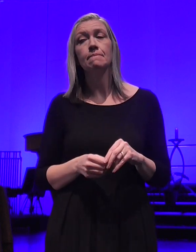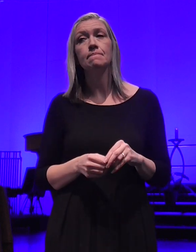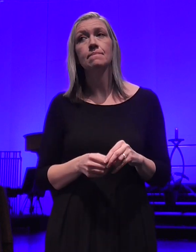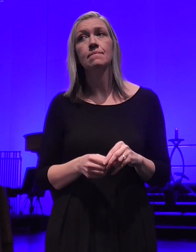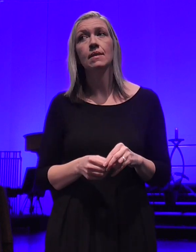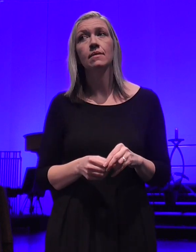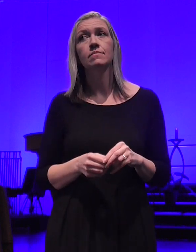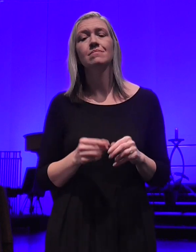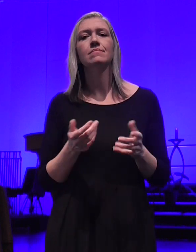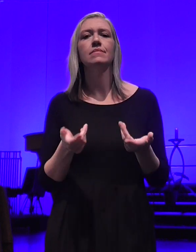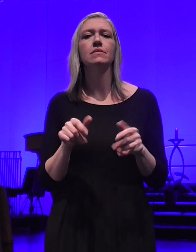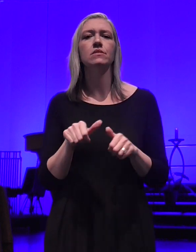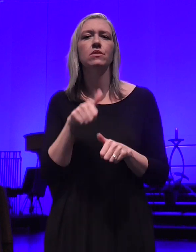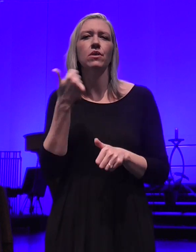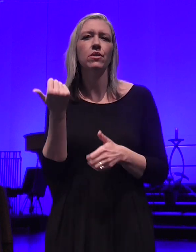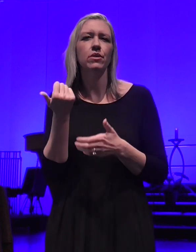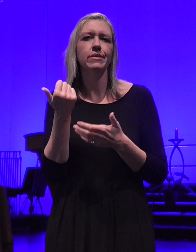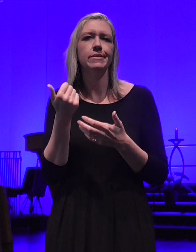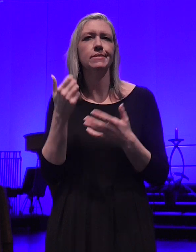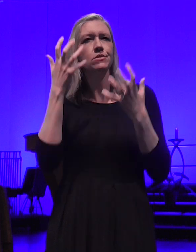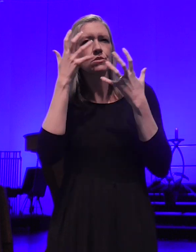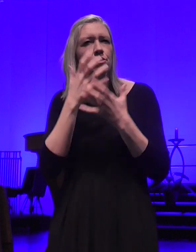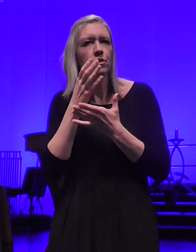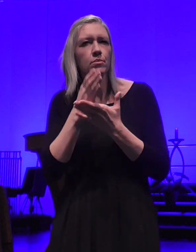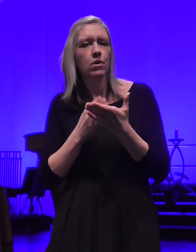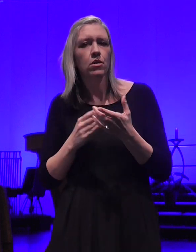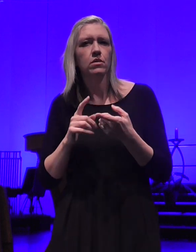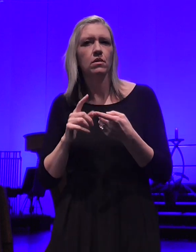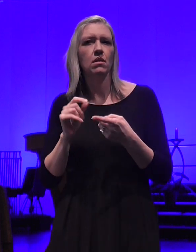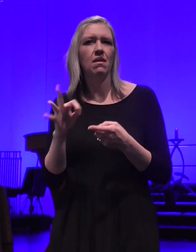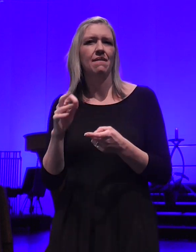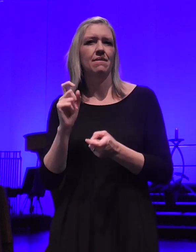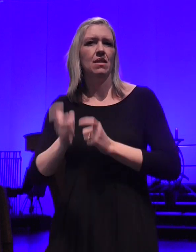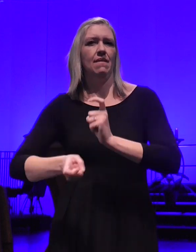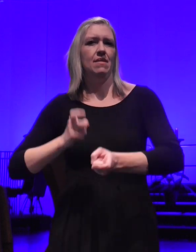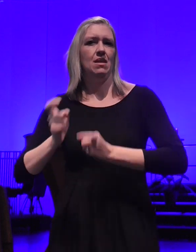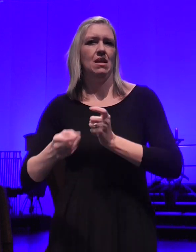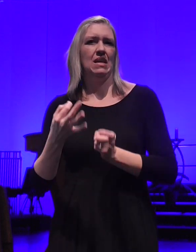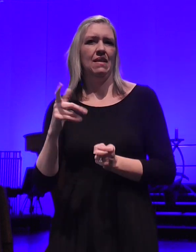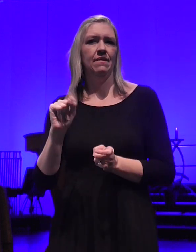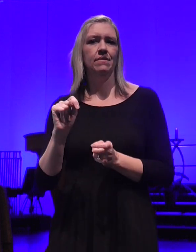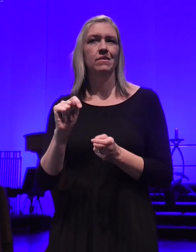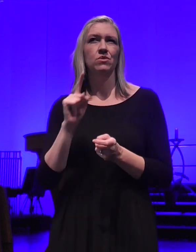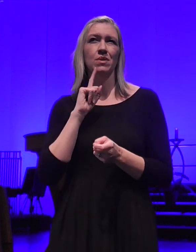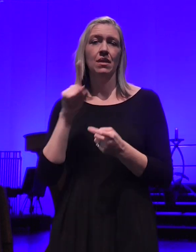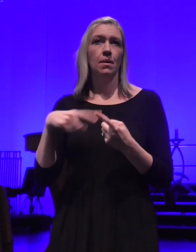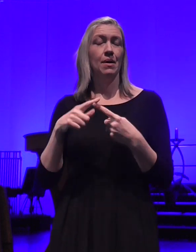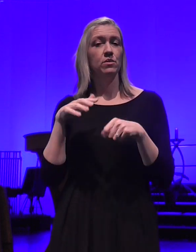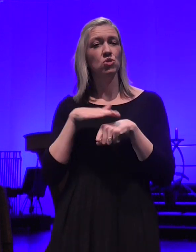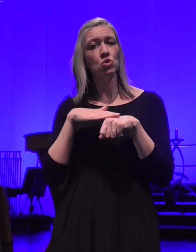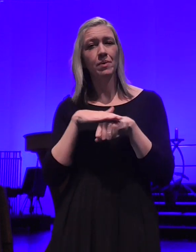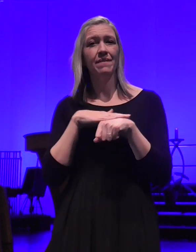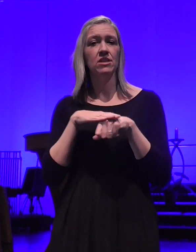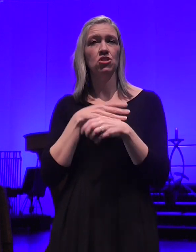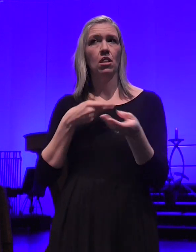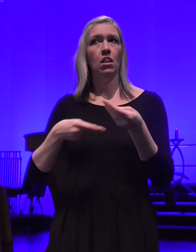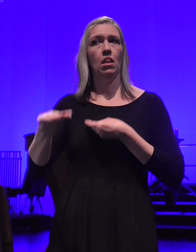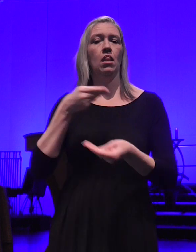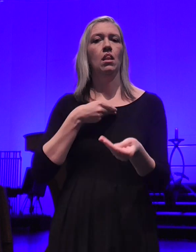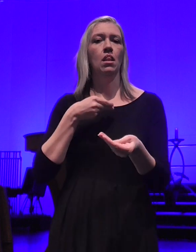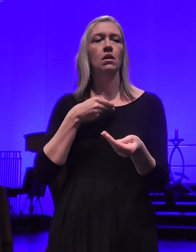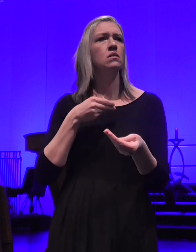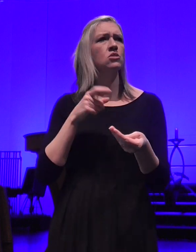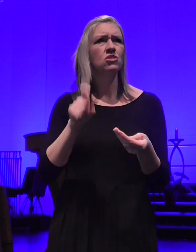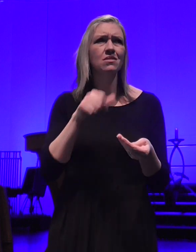Because there's a shadow side to giving, which is about superficial transactions. It should not be about going